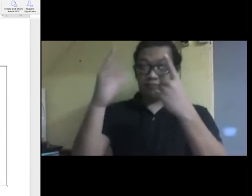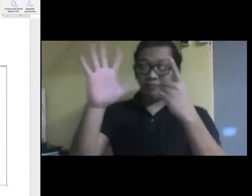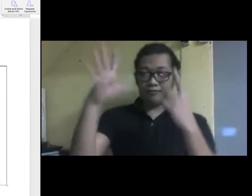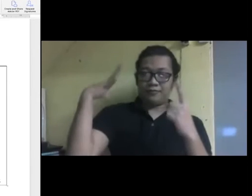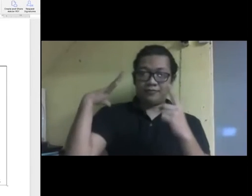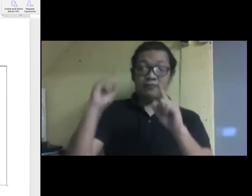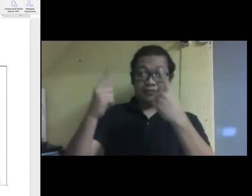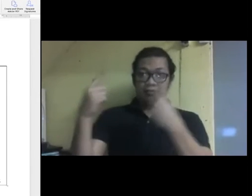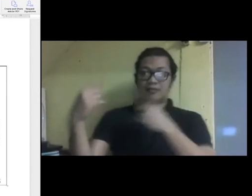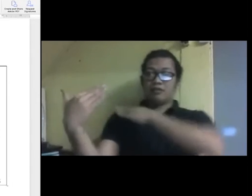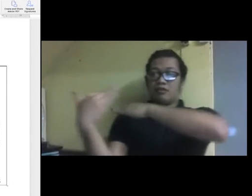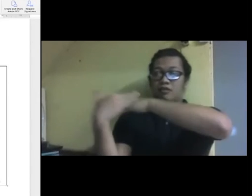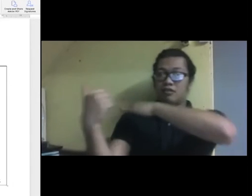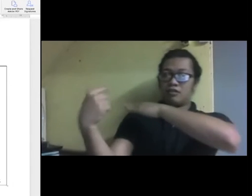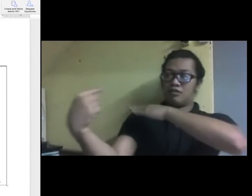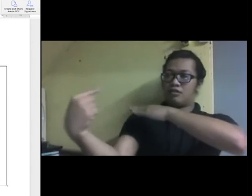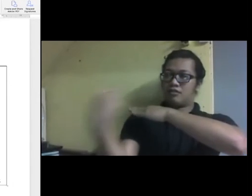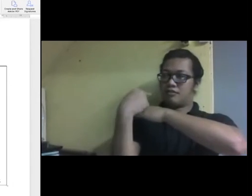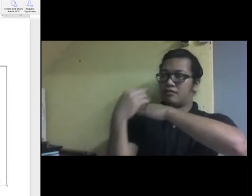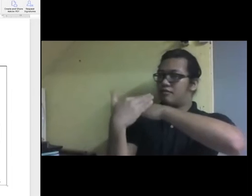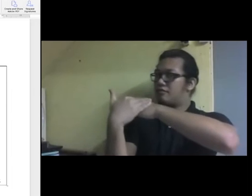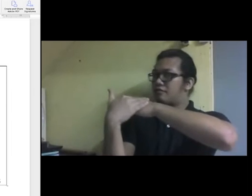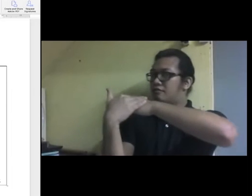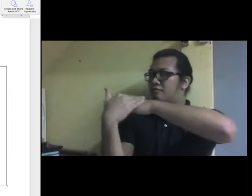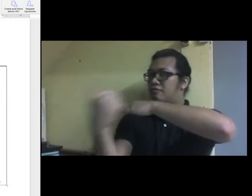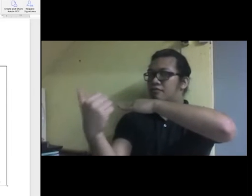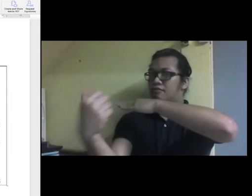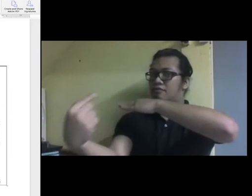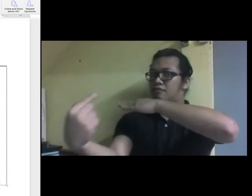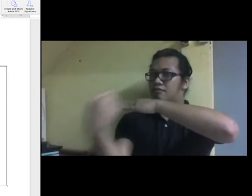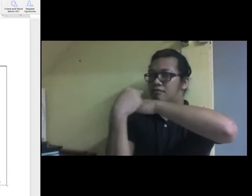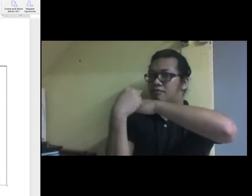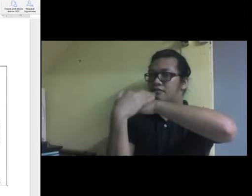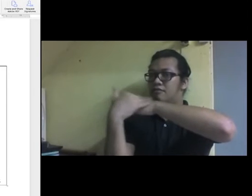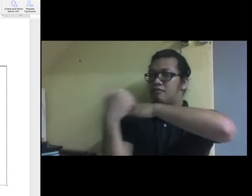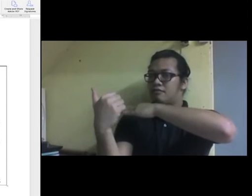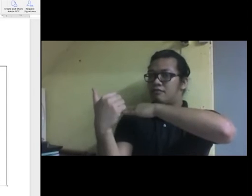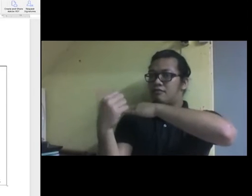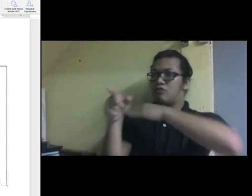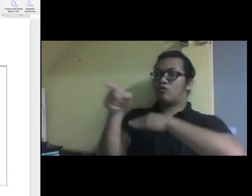here are the three signs for it, Yeah. and I'll just demonstrate it right now. Here's one way,